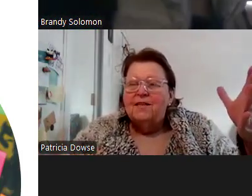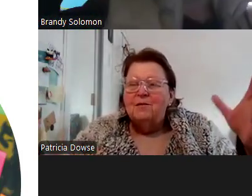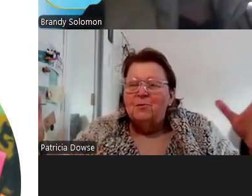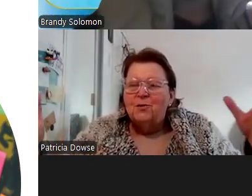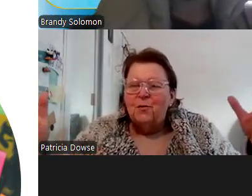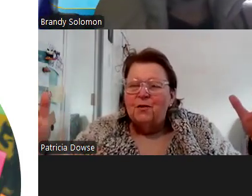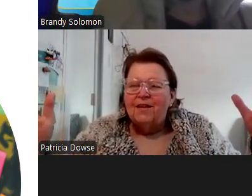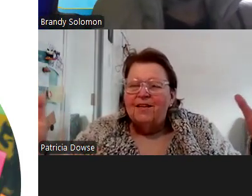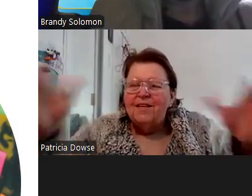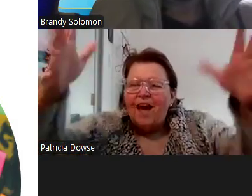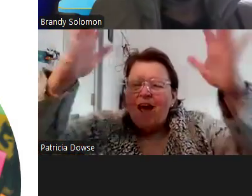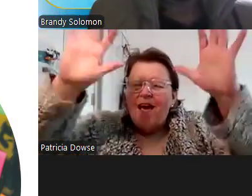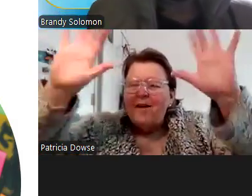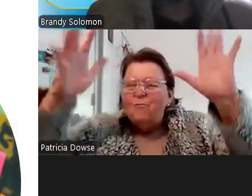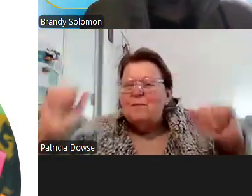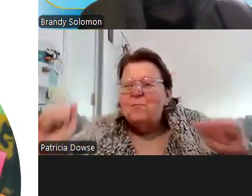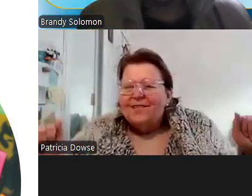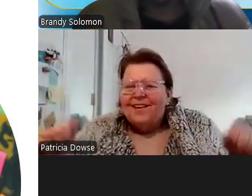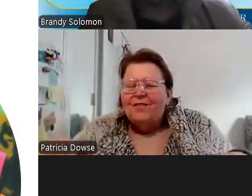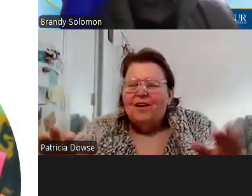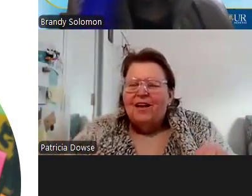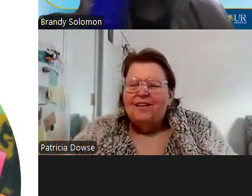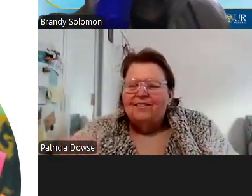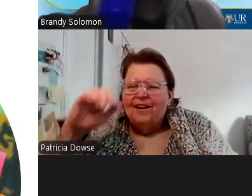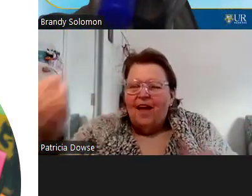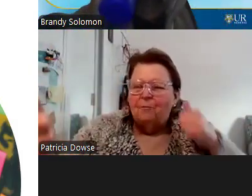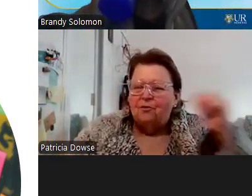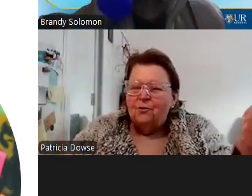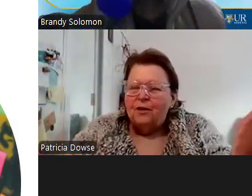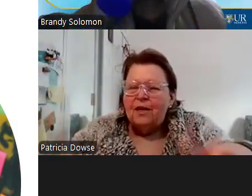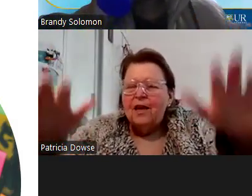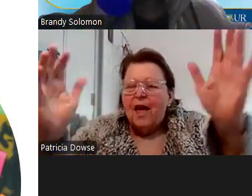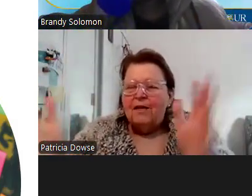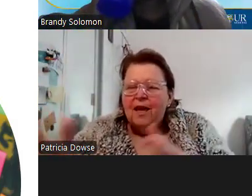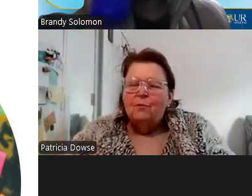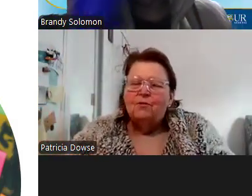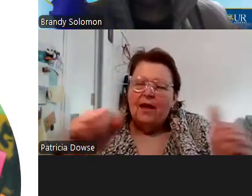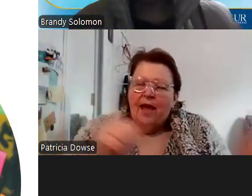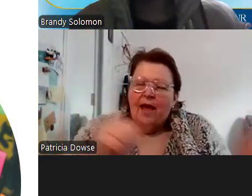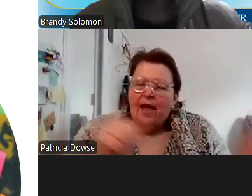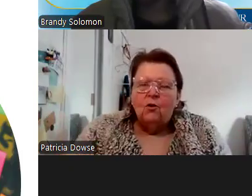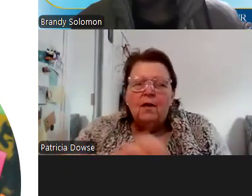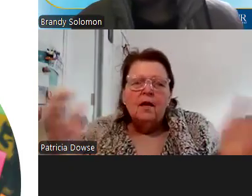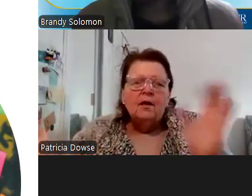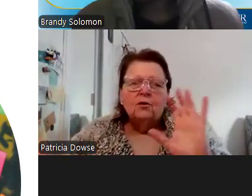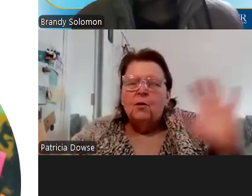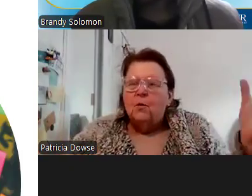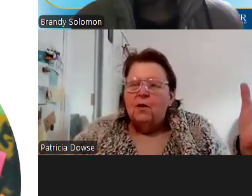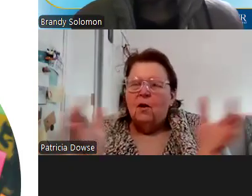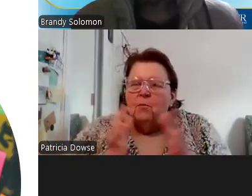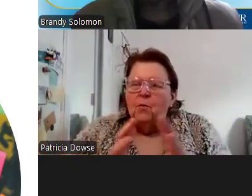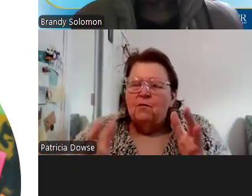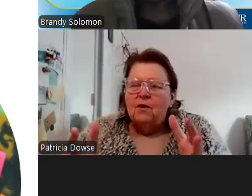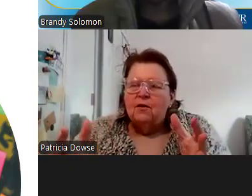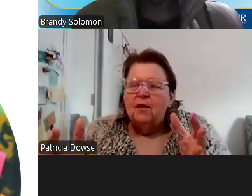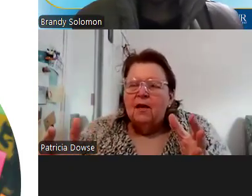joined the team. So we were like, yay, bring them all together. And Colleen said, absolutely. And Kay was like, let's do it. So here we